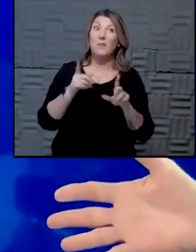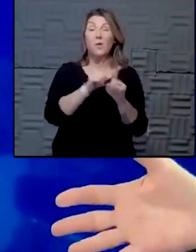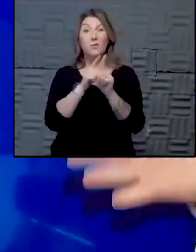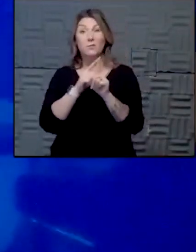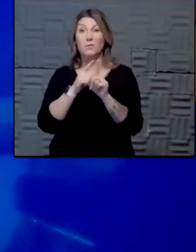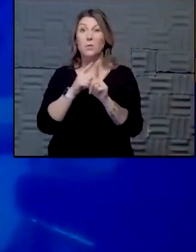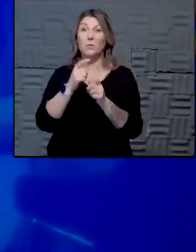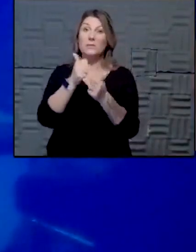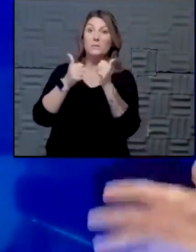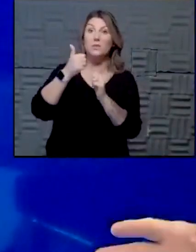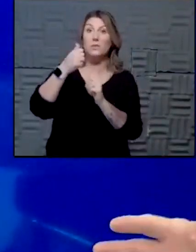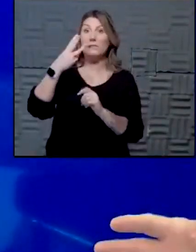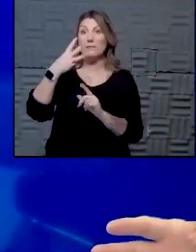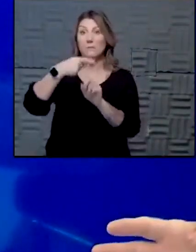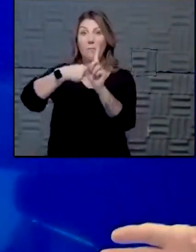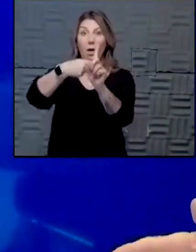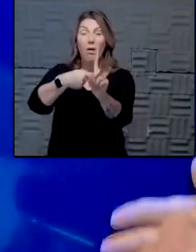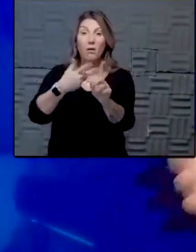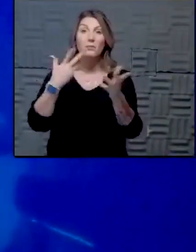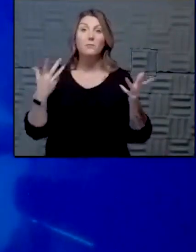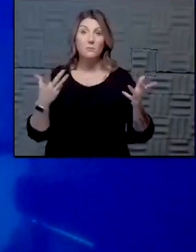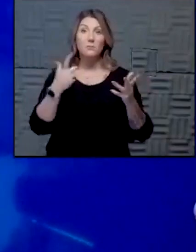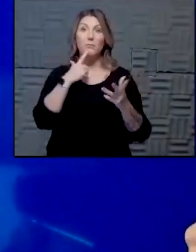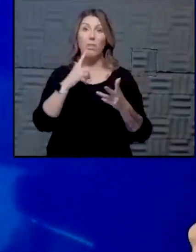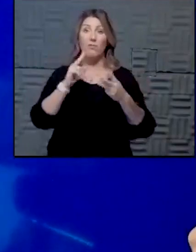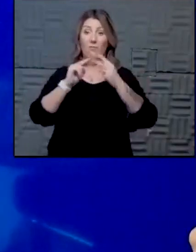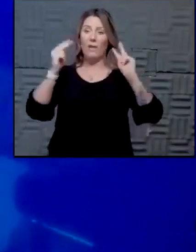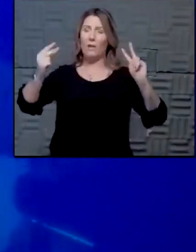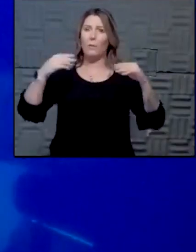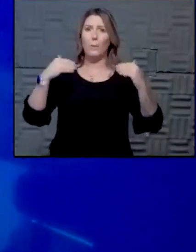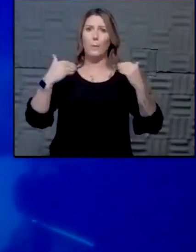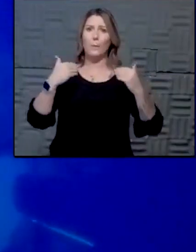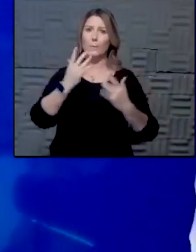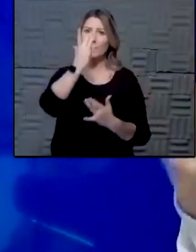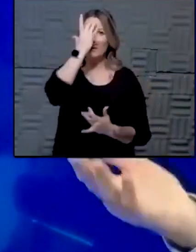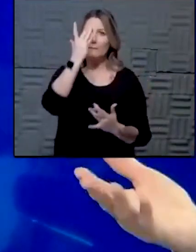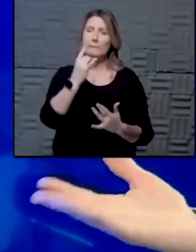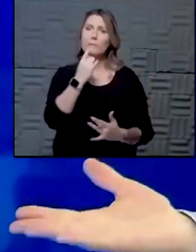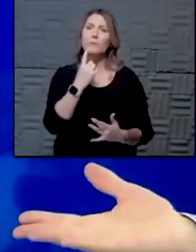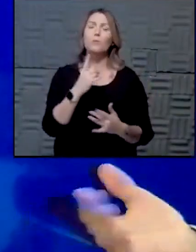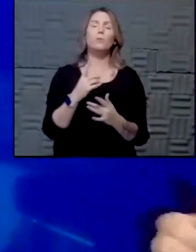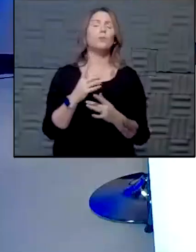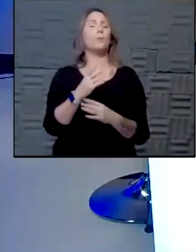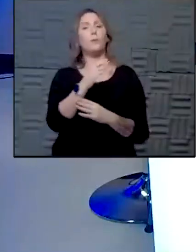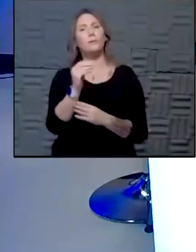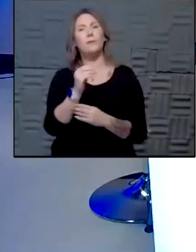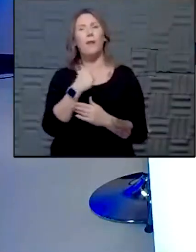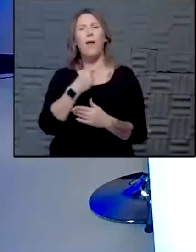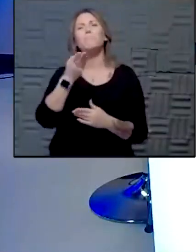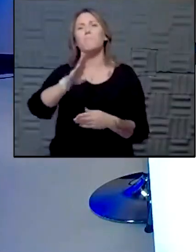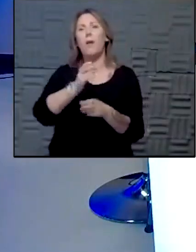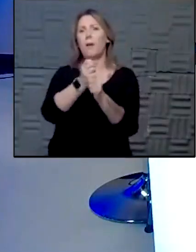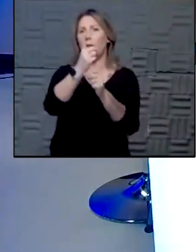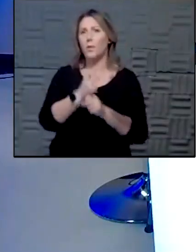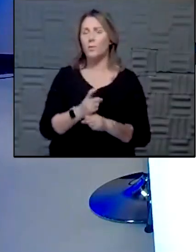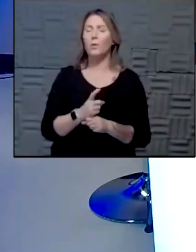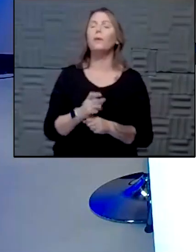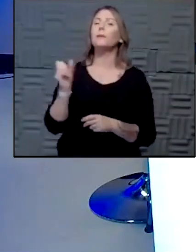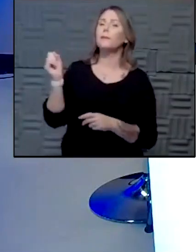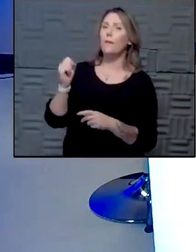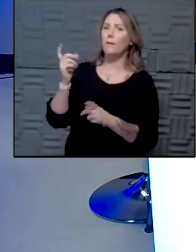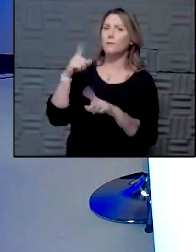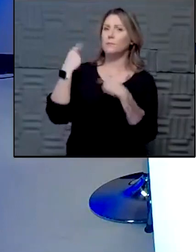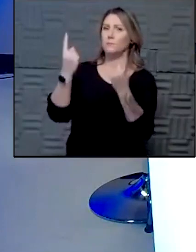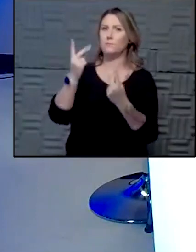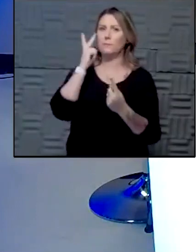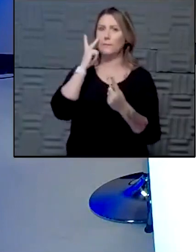need to, because the variants are so significant. But at least right now, I'm going to bet it's going to be annual. Yeah, and so far what we're seeing again is we still